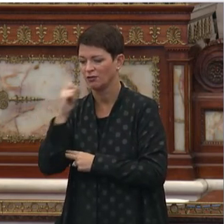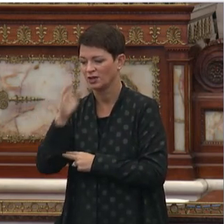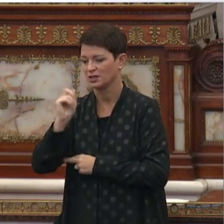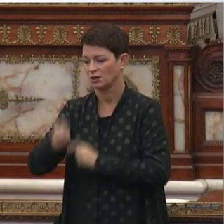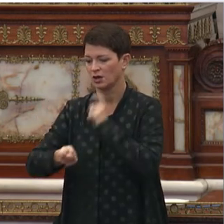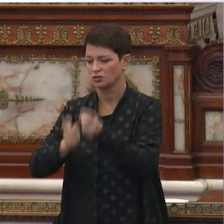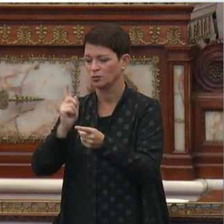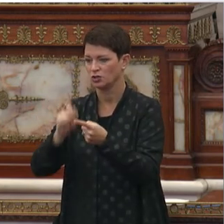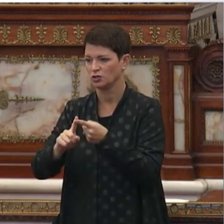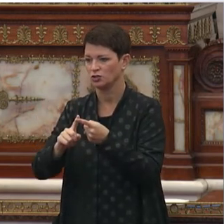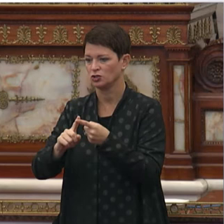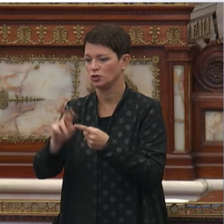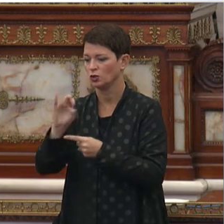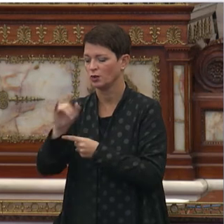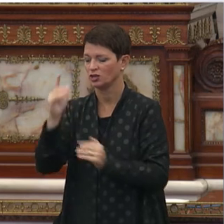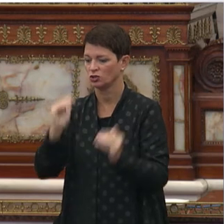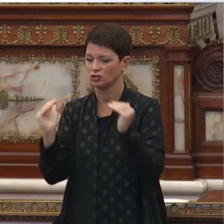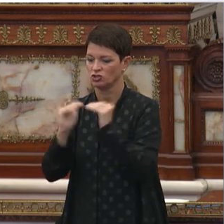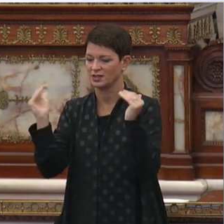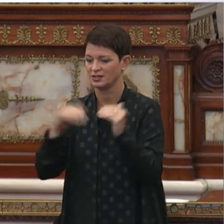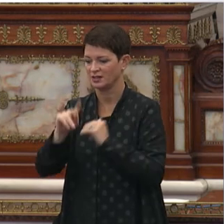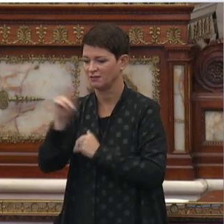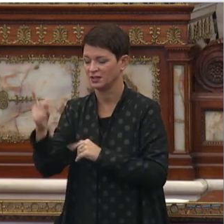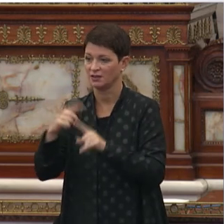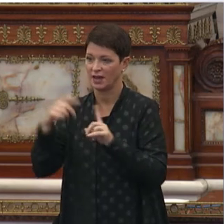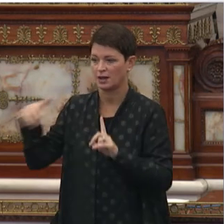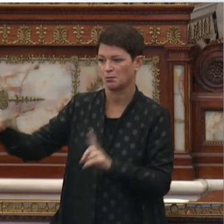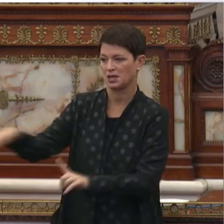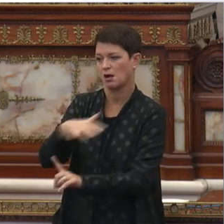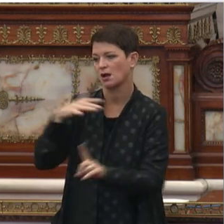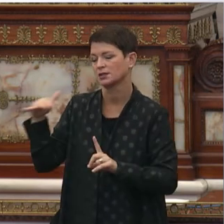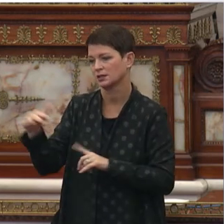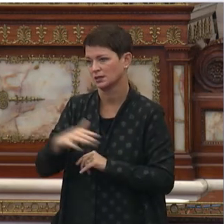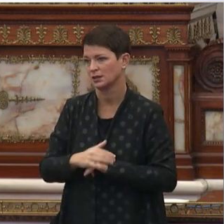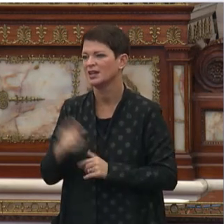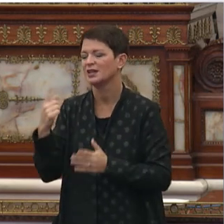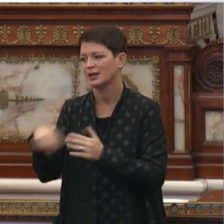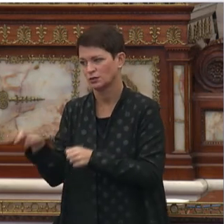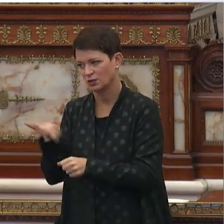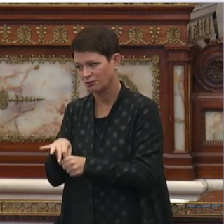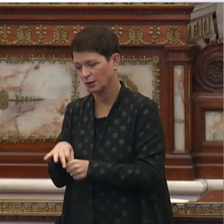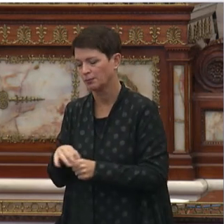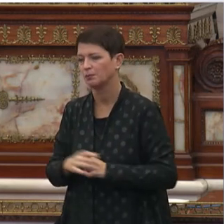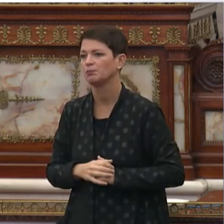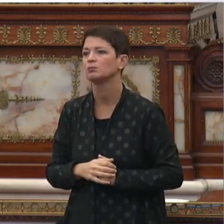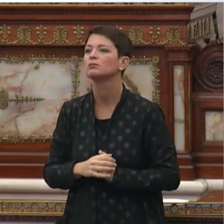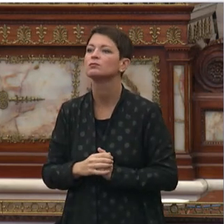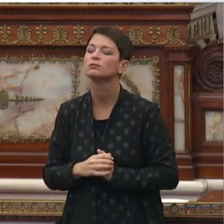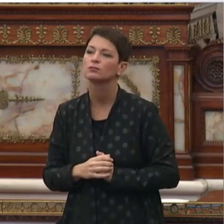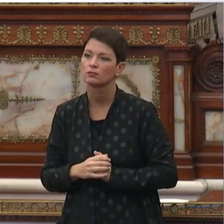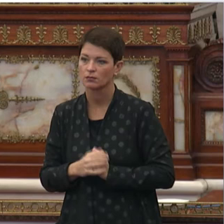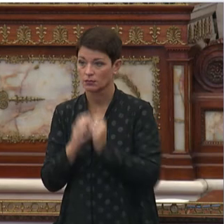contributions to racial justice in Philadelphia and beyond. Next week's calendar.